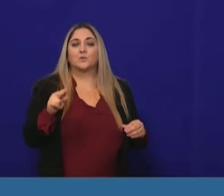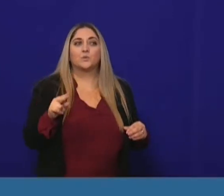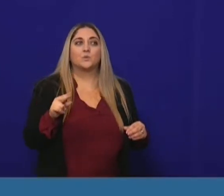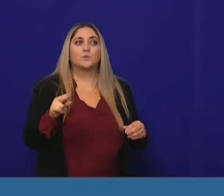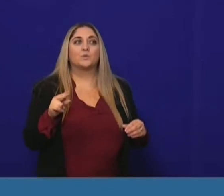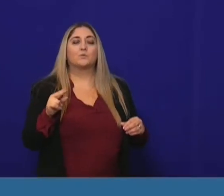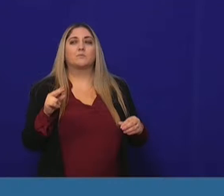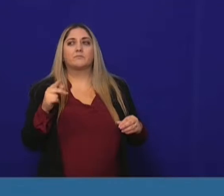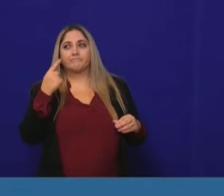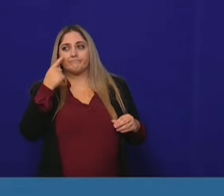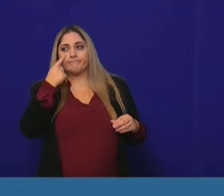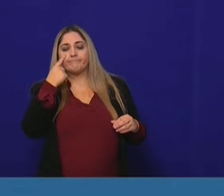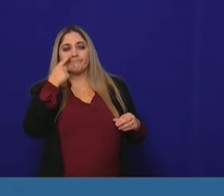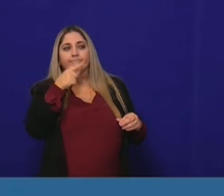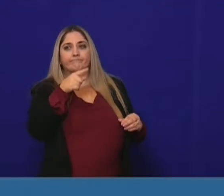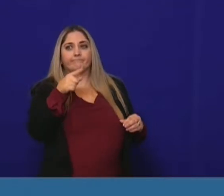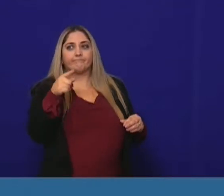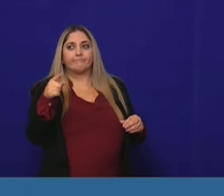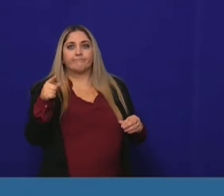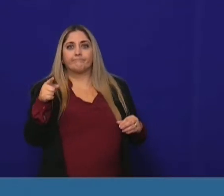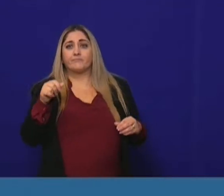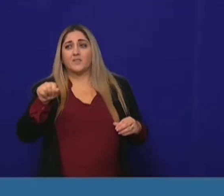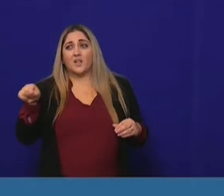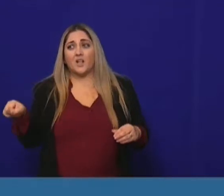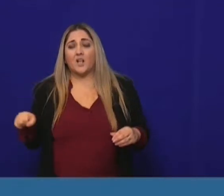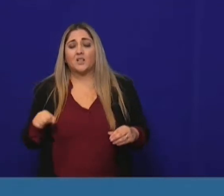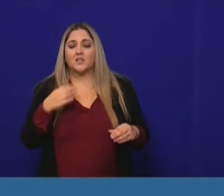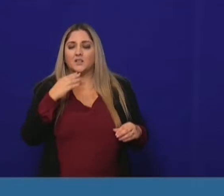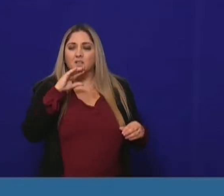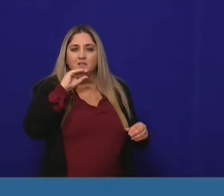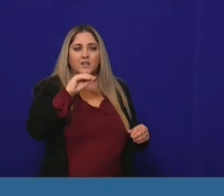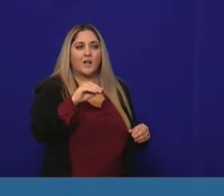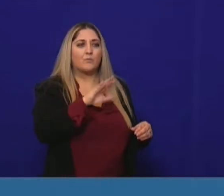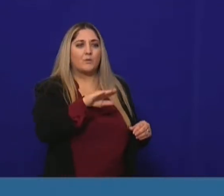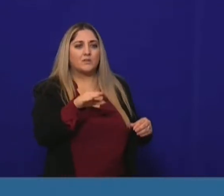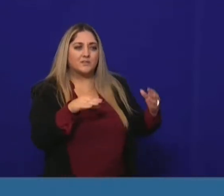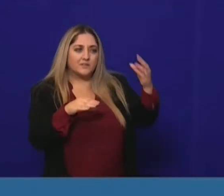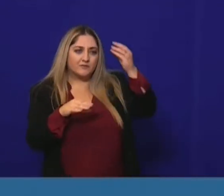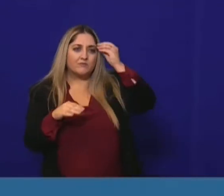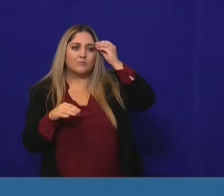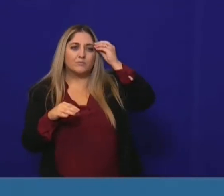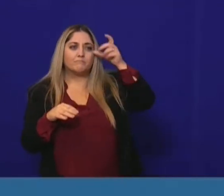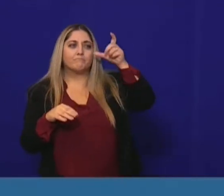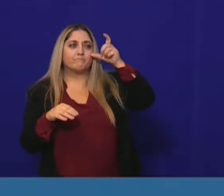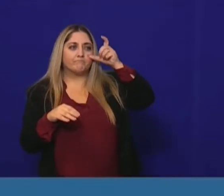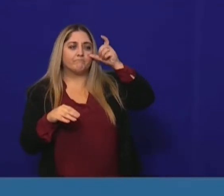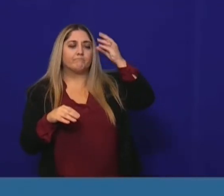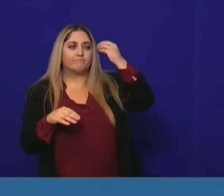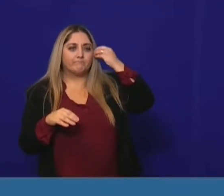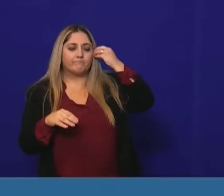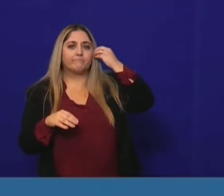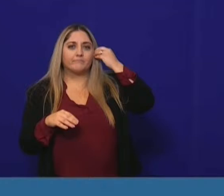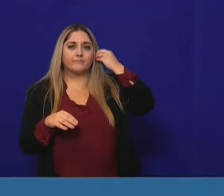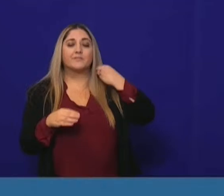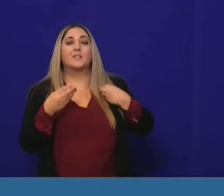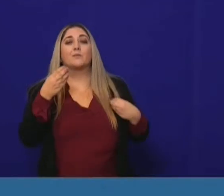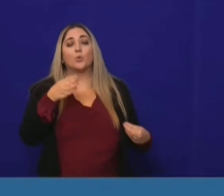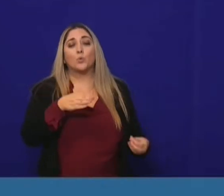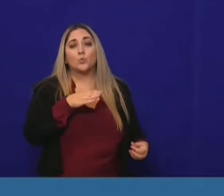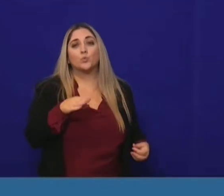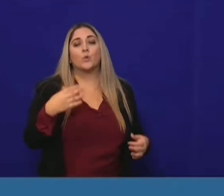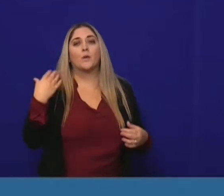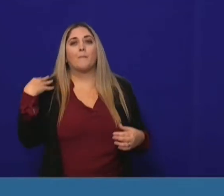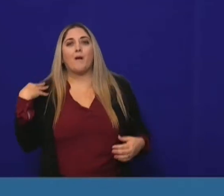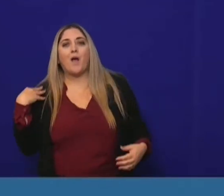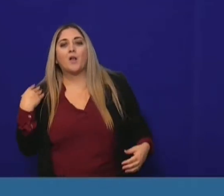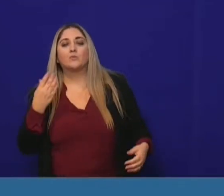fil-wards min-naħa tagħna bħala saħħa pubblika tkellem lin-nies nafu li hemm l-imwiet, nafu li hemm in-nies li daħlu l-isptar, nafu li